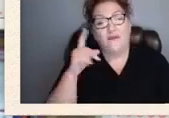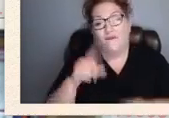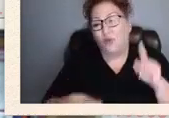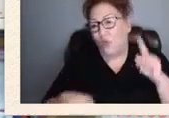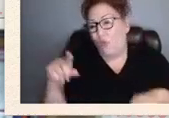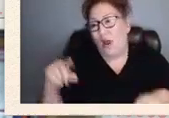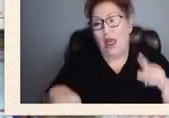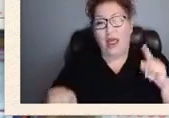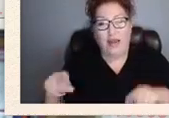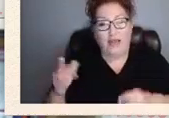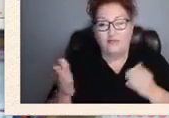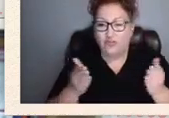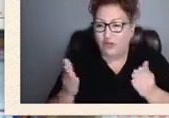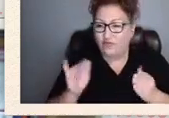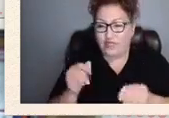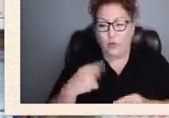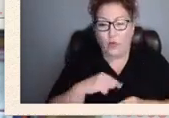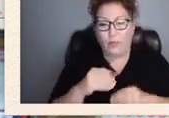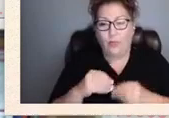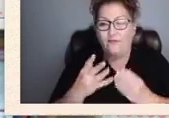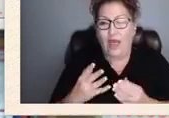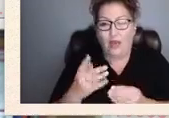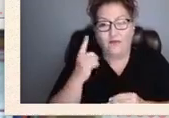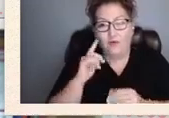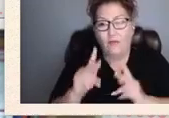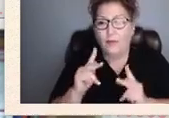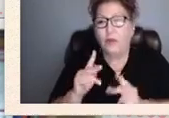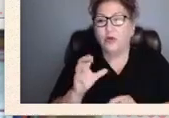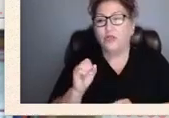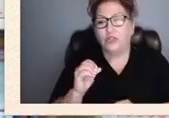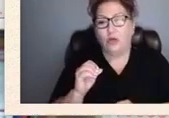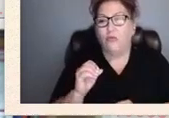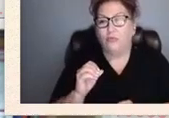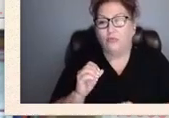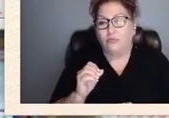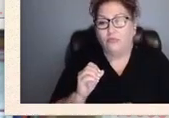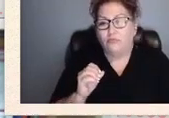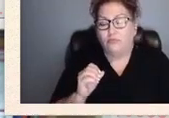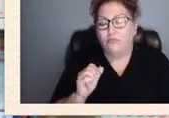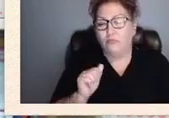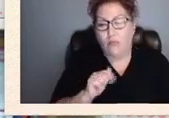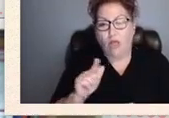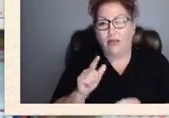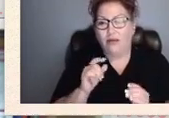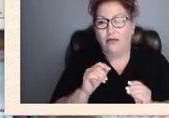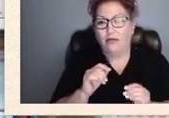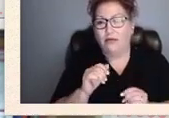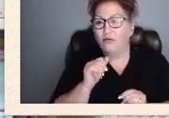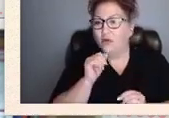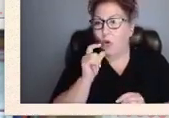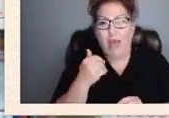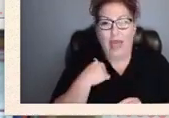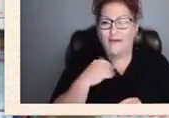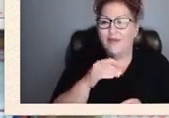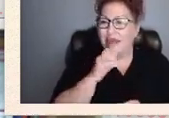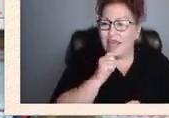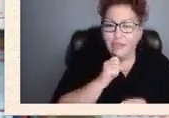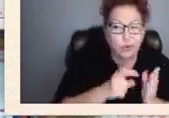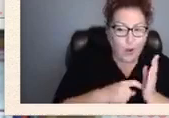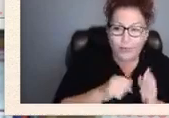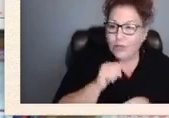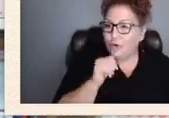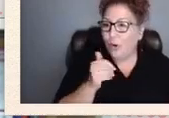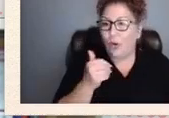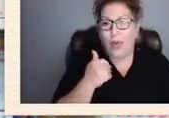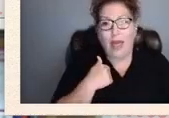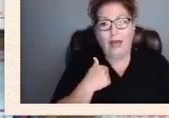we provide for individuals, and all you have to be as an individual with a disability. We don't have an age requirement. We don't have an income